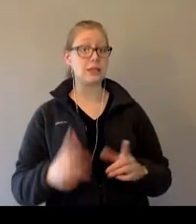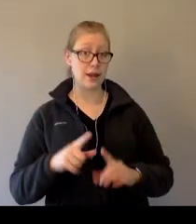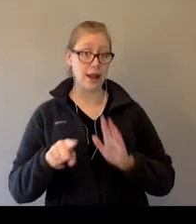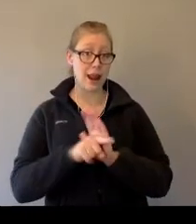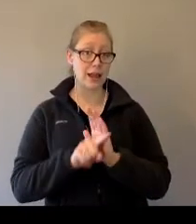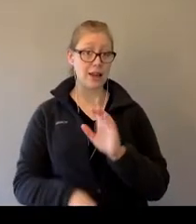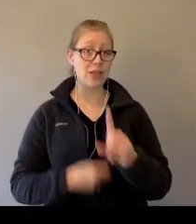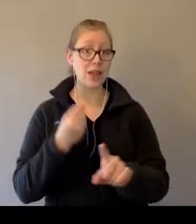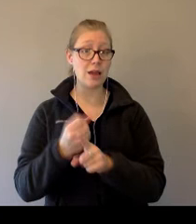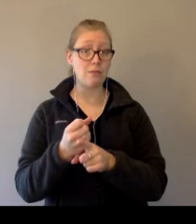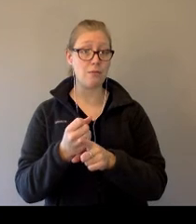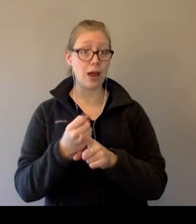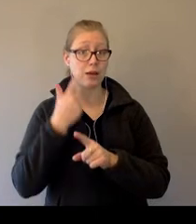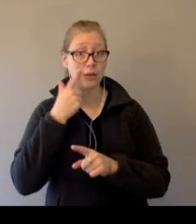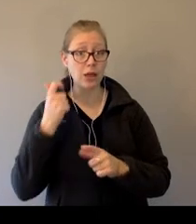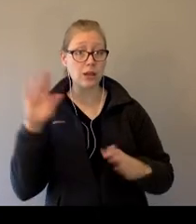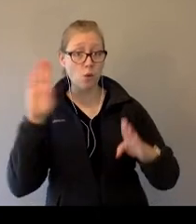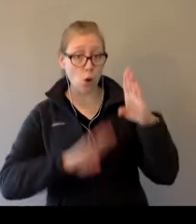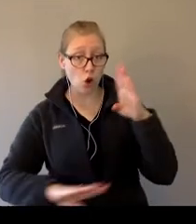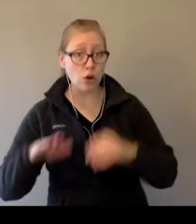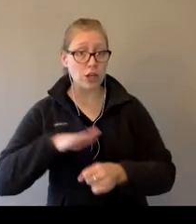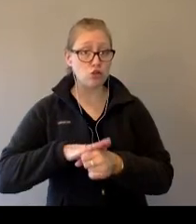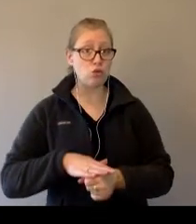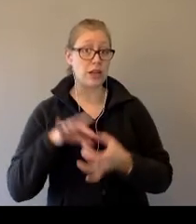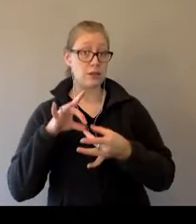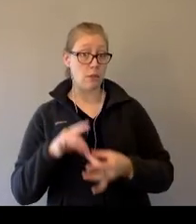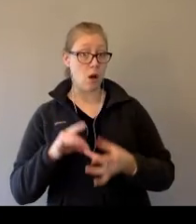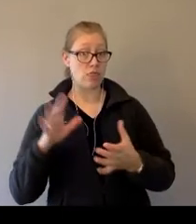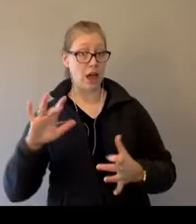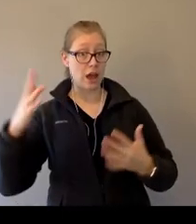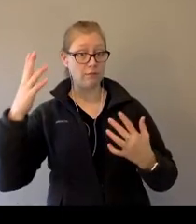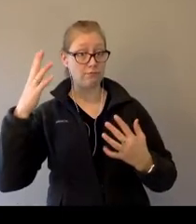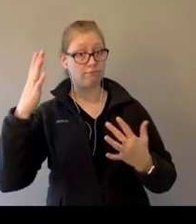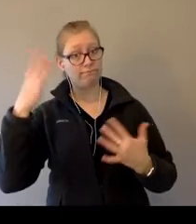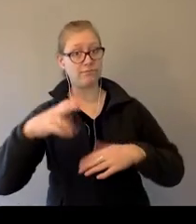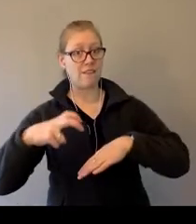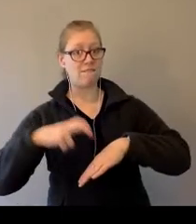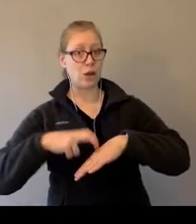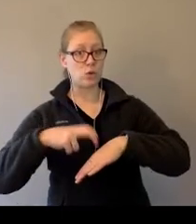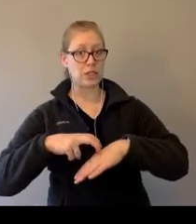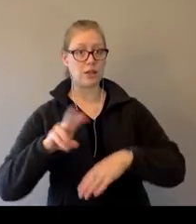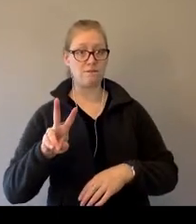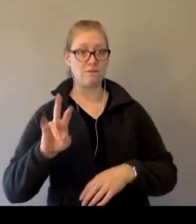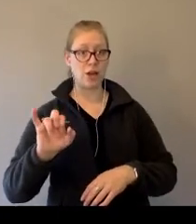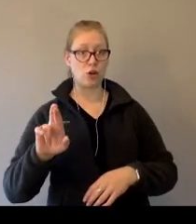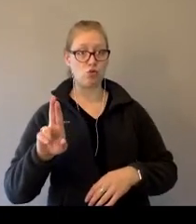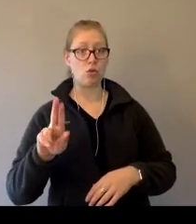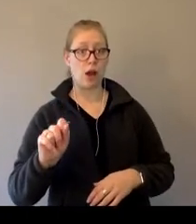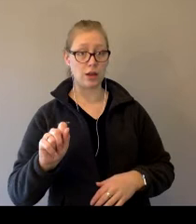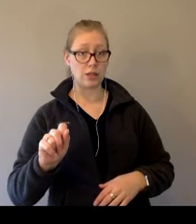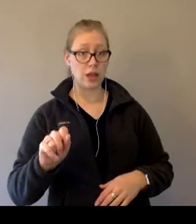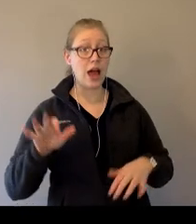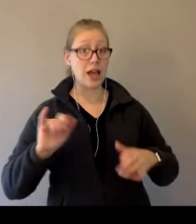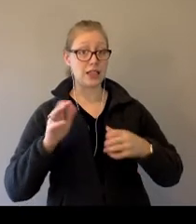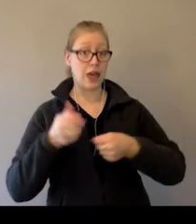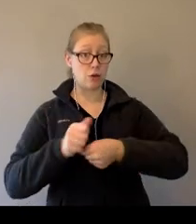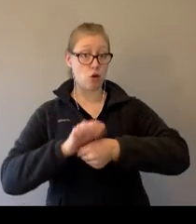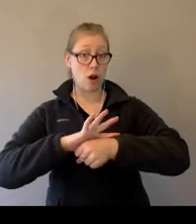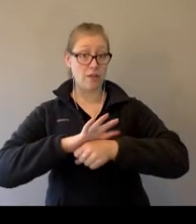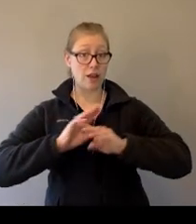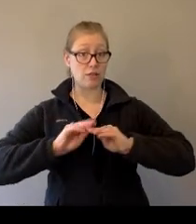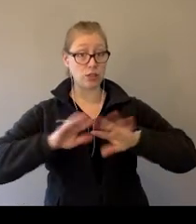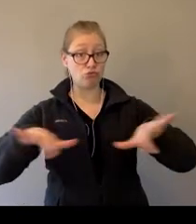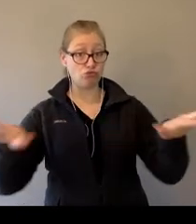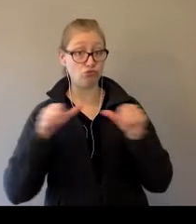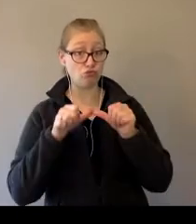impacted due to worry and stress over the virus. As the pandemic wears on, it is likely the mental health